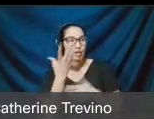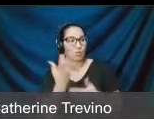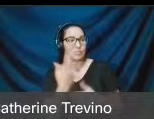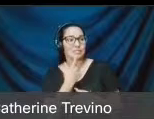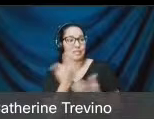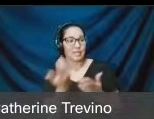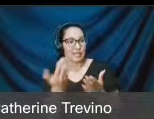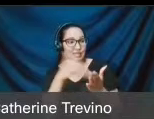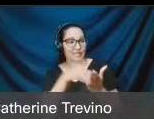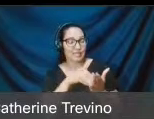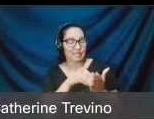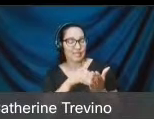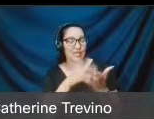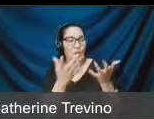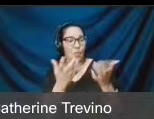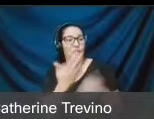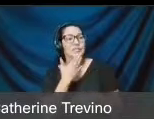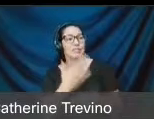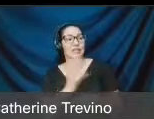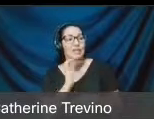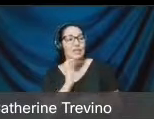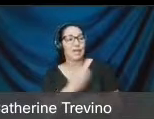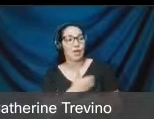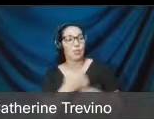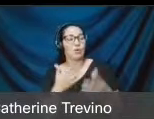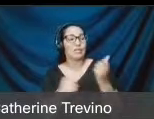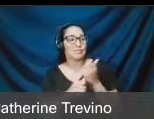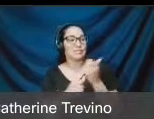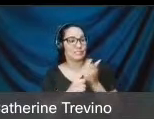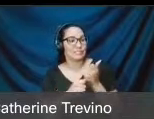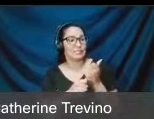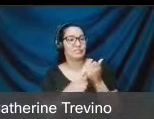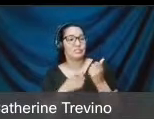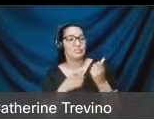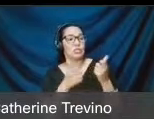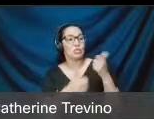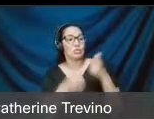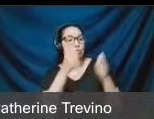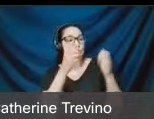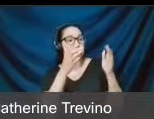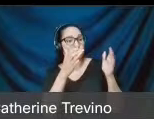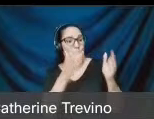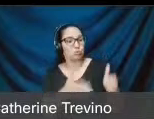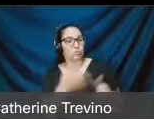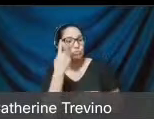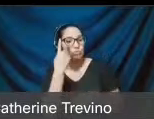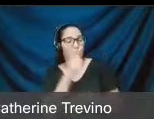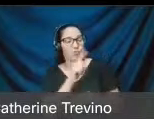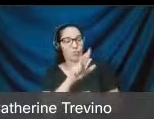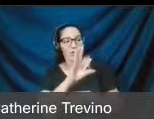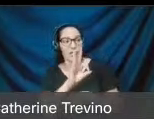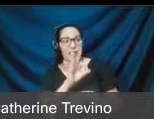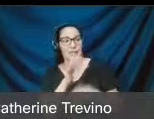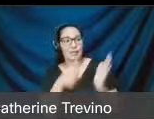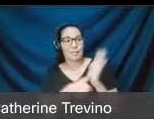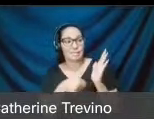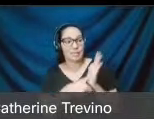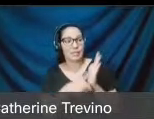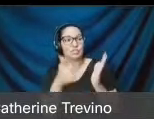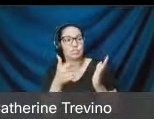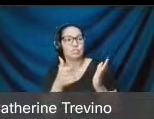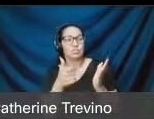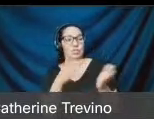reiterate, I want to thank our assistant soups and Dr. Miranda for the 39-page document that we were presented today,